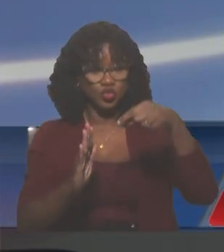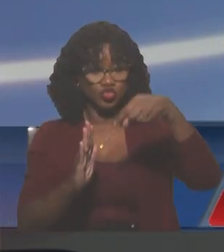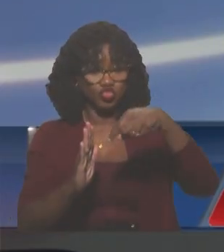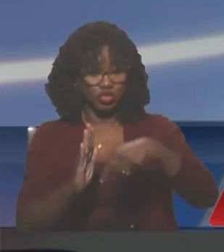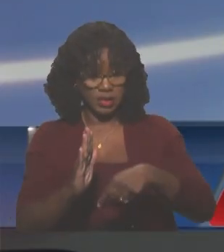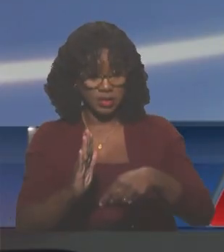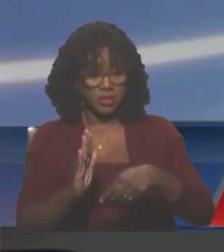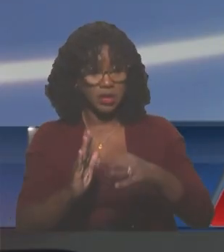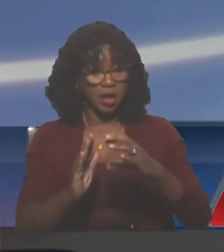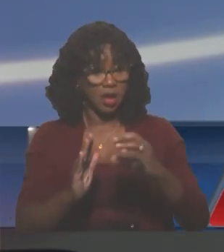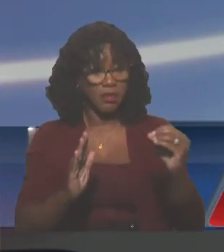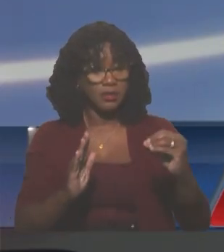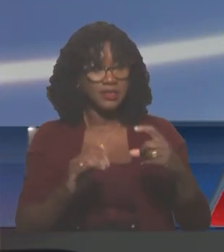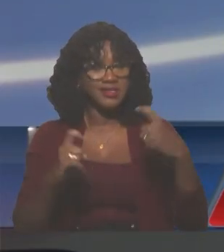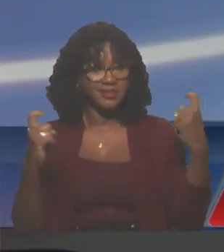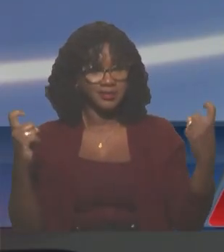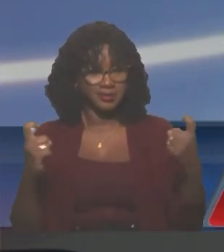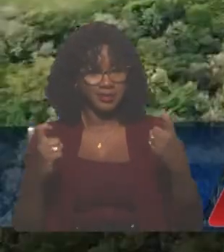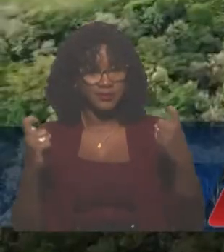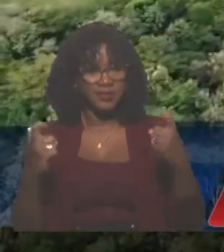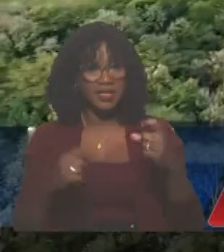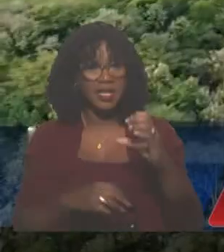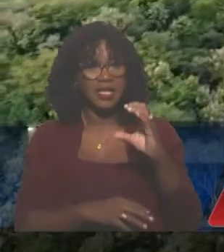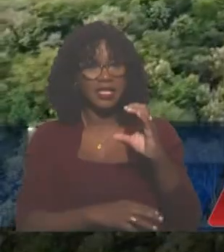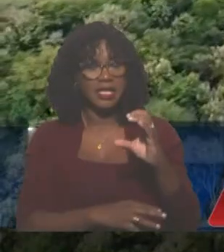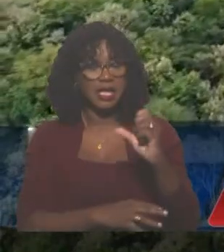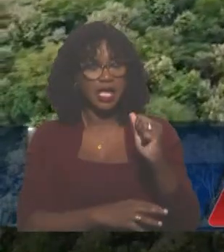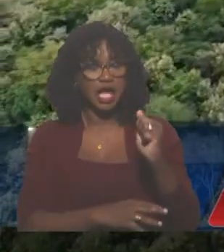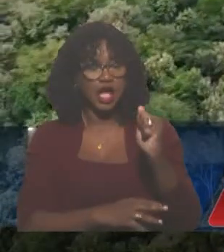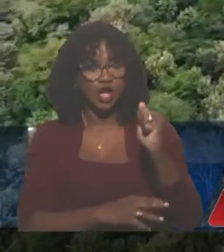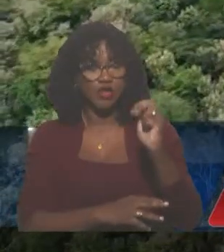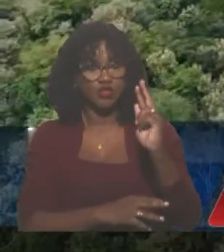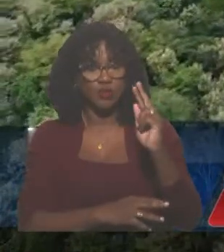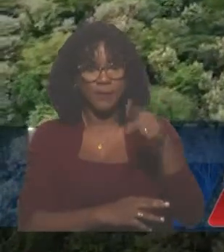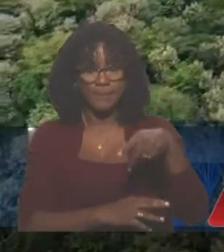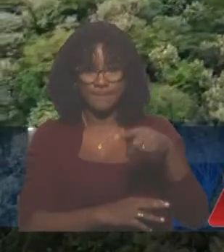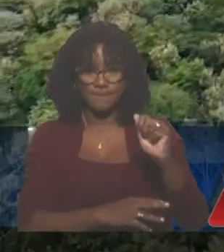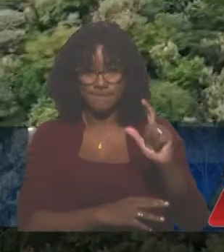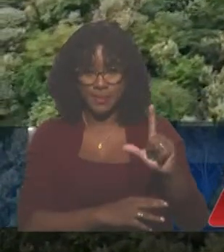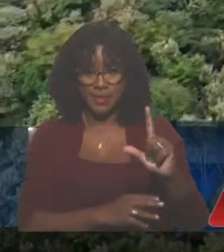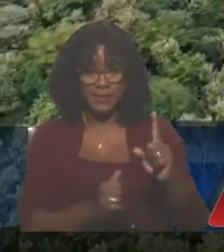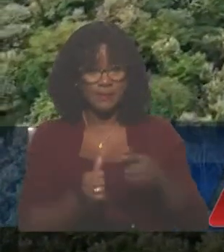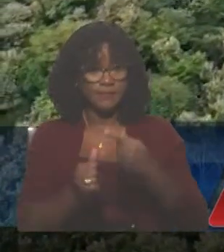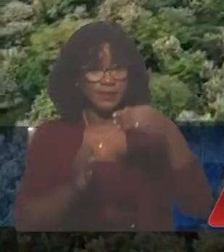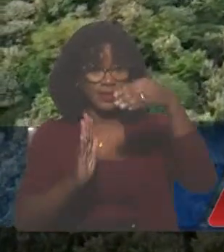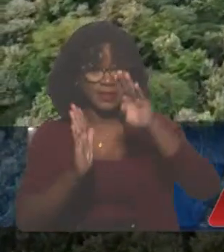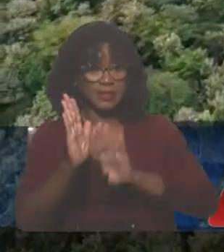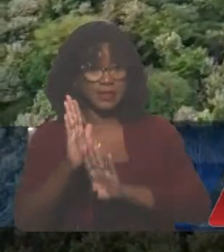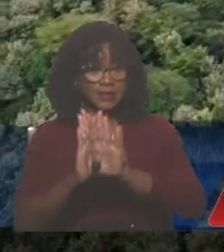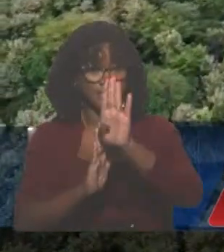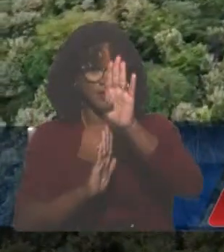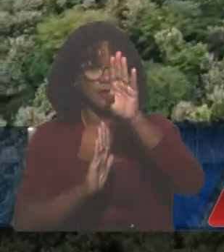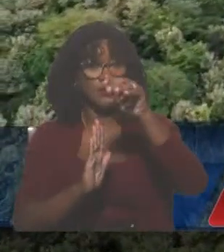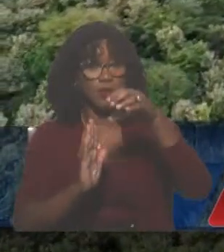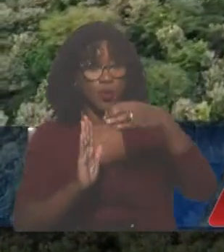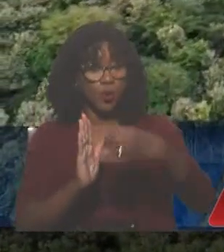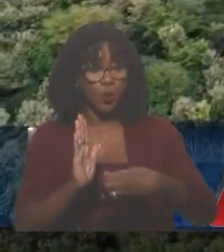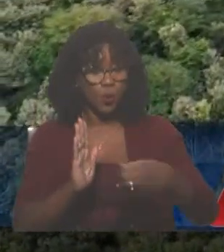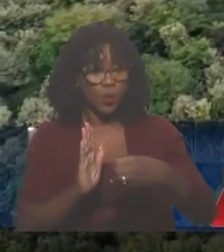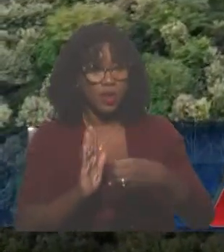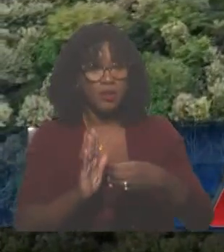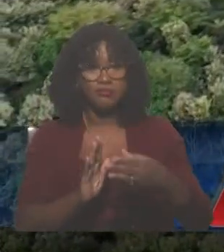of the Carapal Ridge-3 Development Well. Carapal Ridge-3 is the first development well drilled in the onshore Central Block